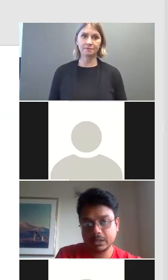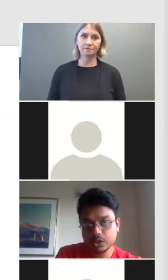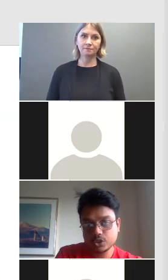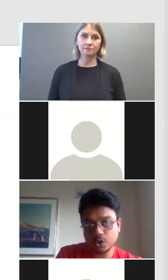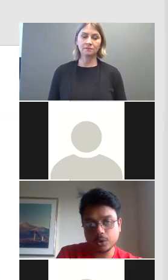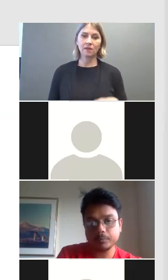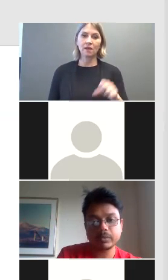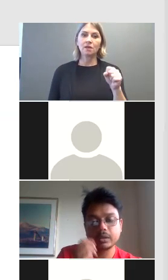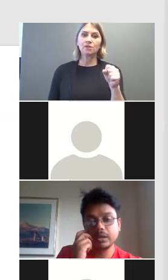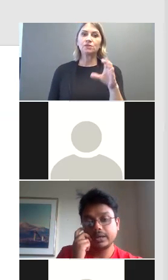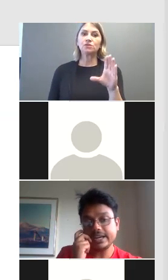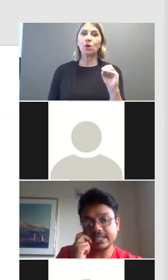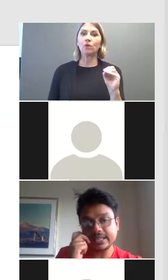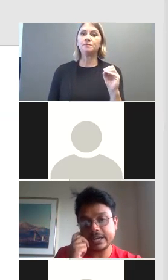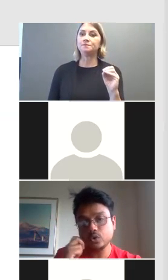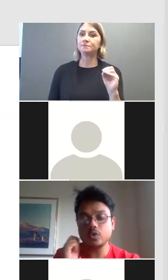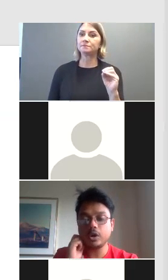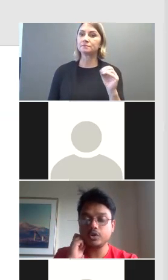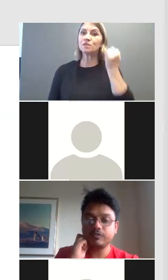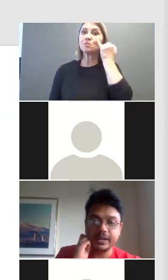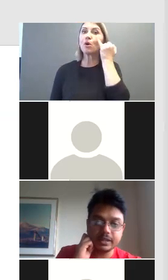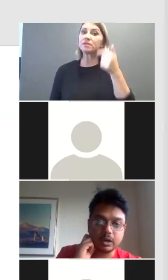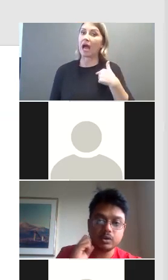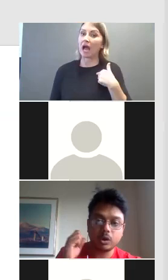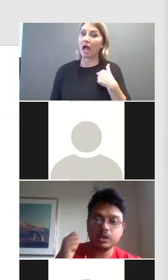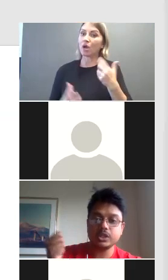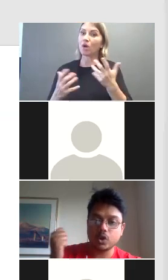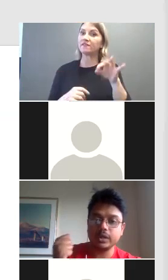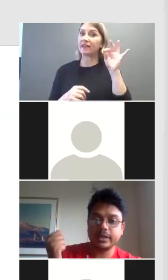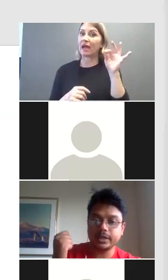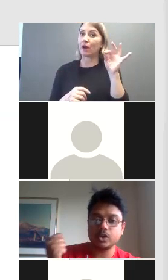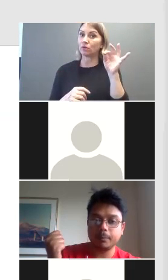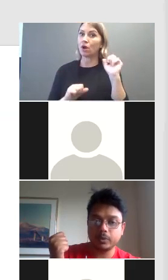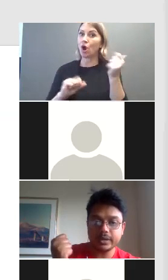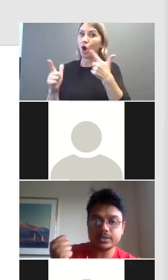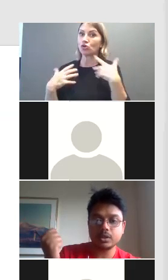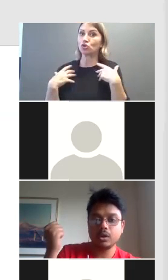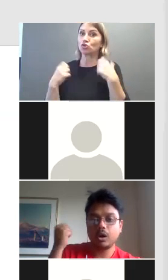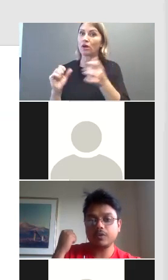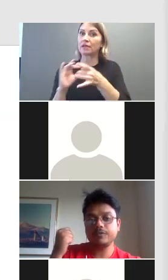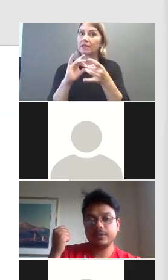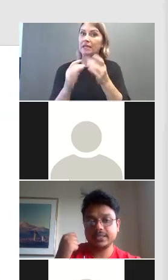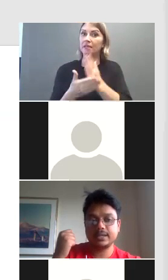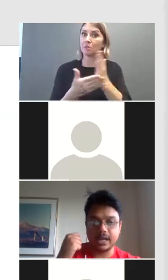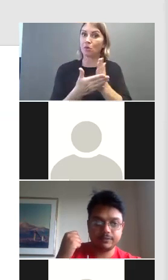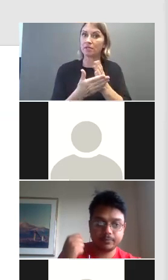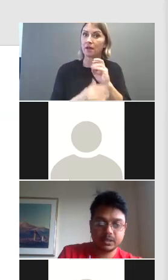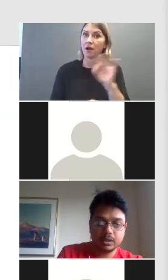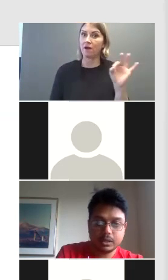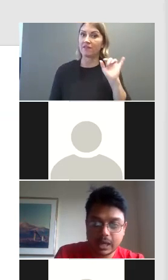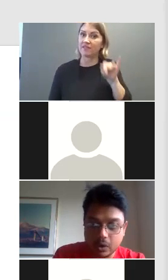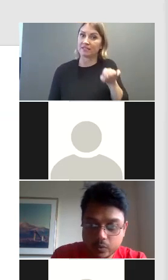Okay, so let's say that I do want to find out all the strongly connected components of this